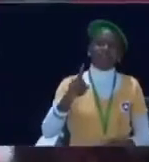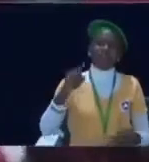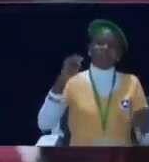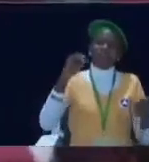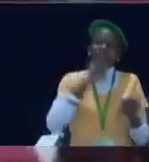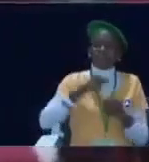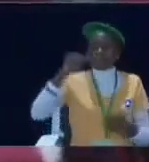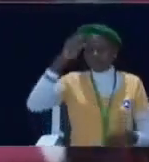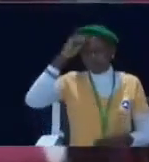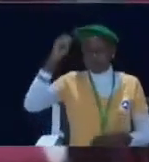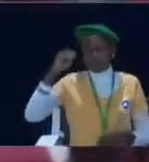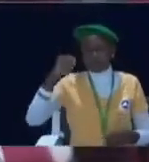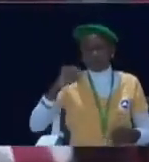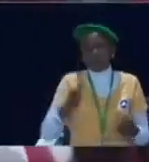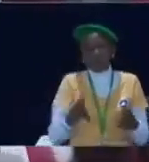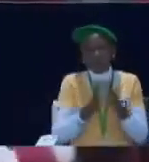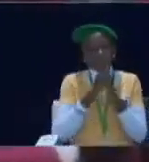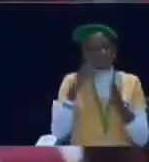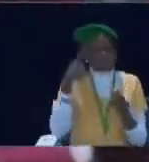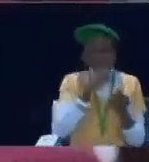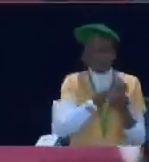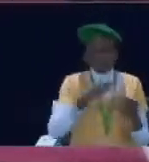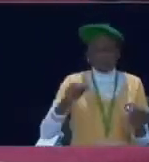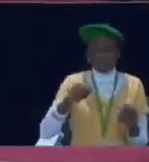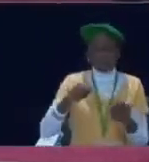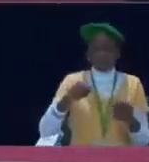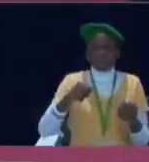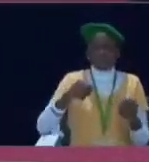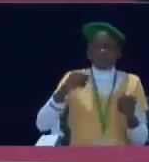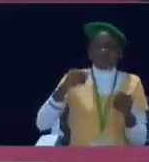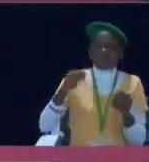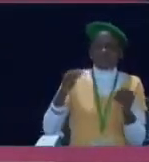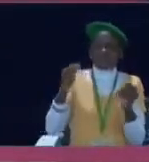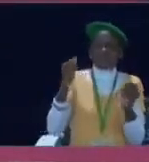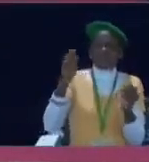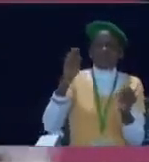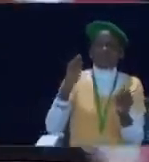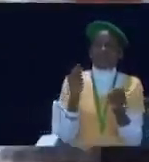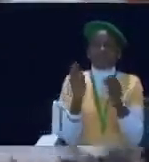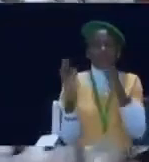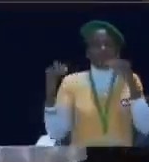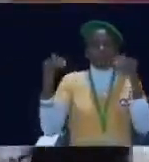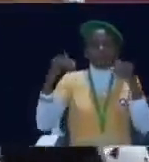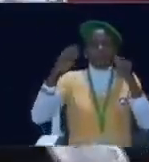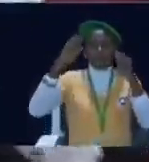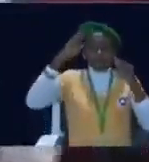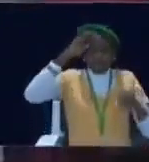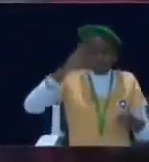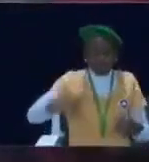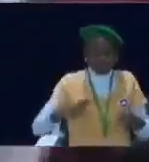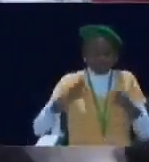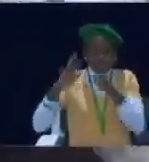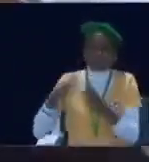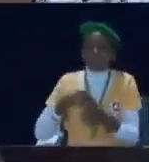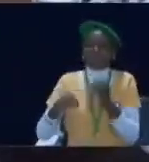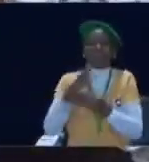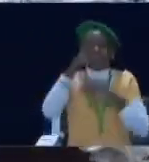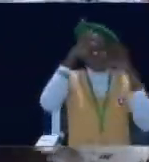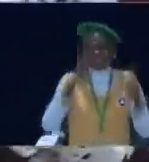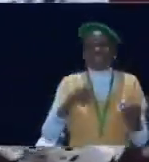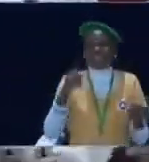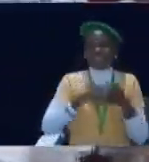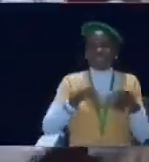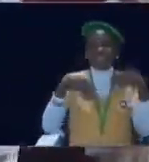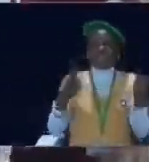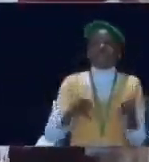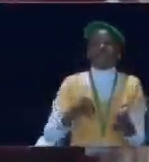man asked for a boy's quarter and God decided to give him a city. That man is not far